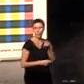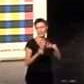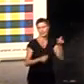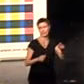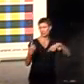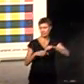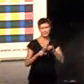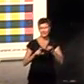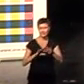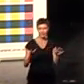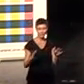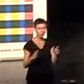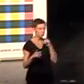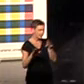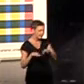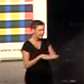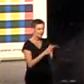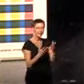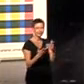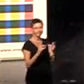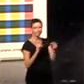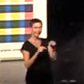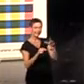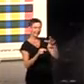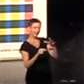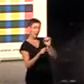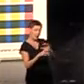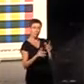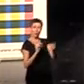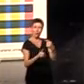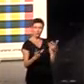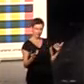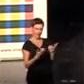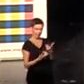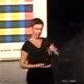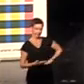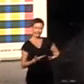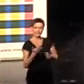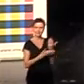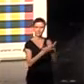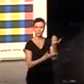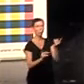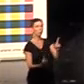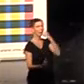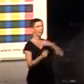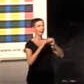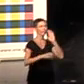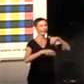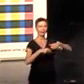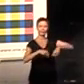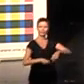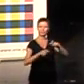stille het je man ik neoliberaal answer to the global system is entrepreneurs who can be a member of the people